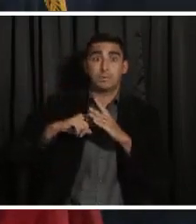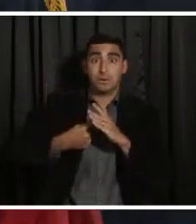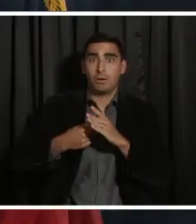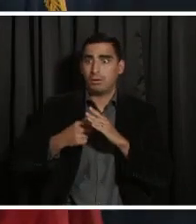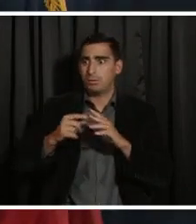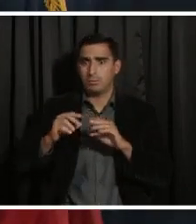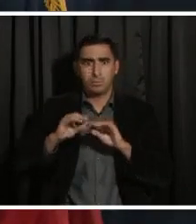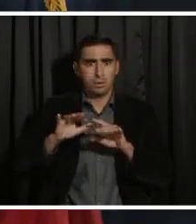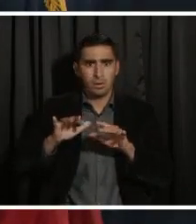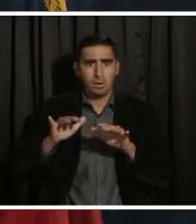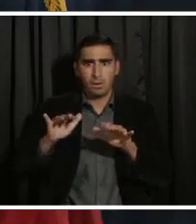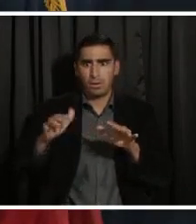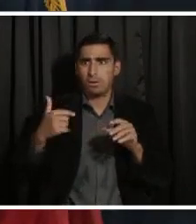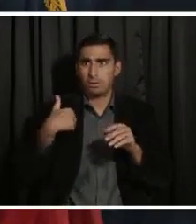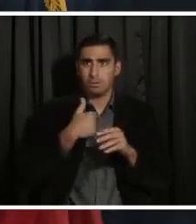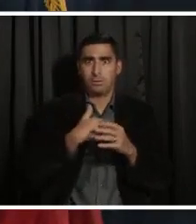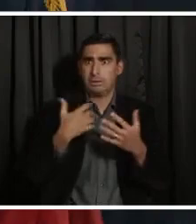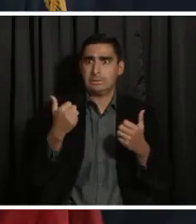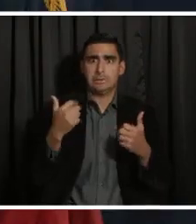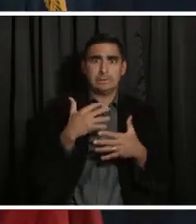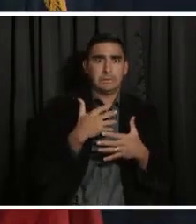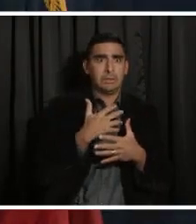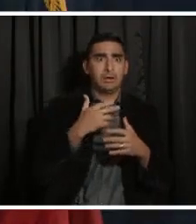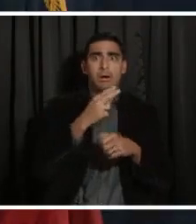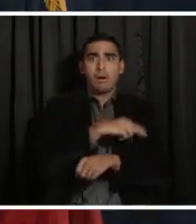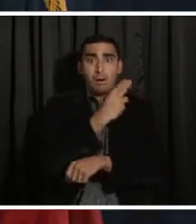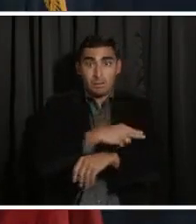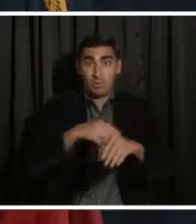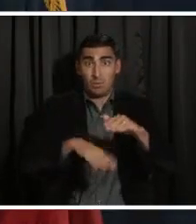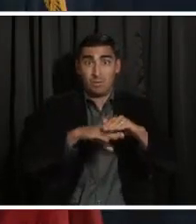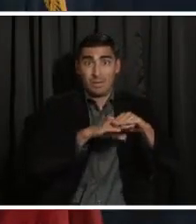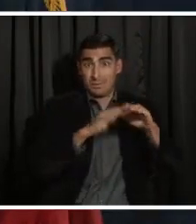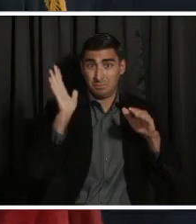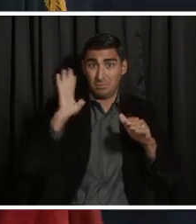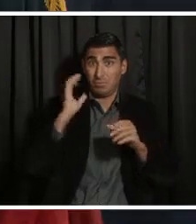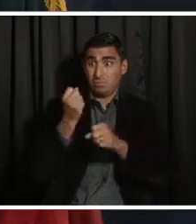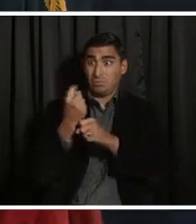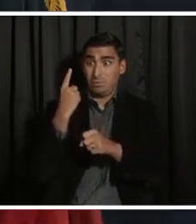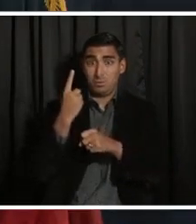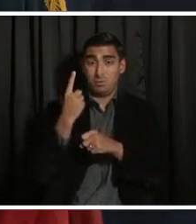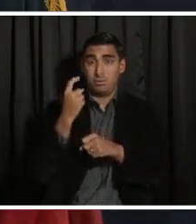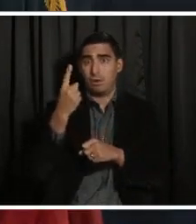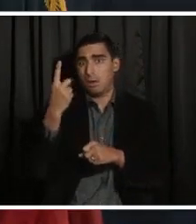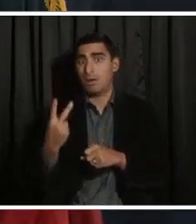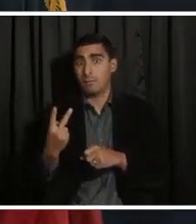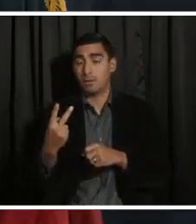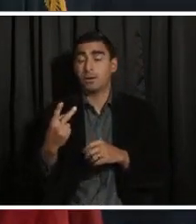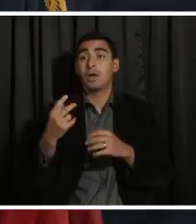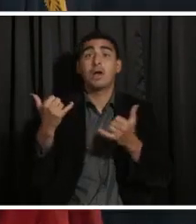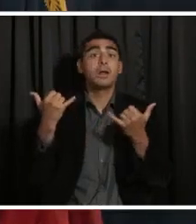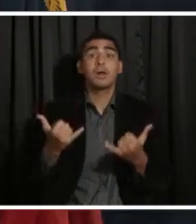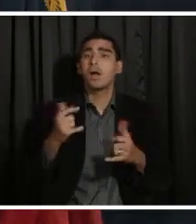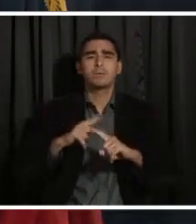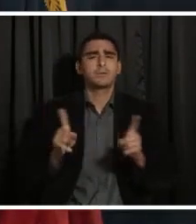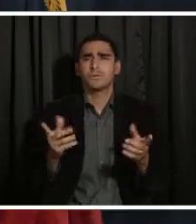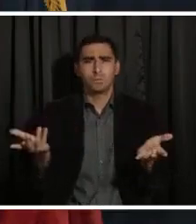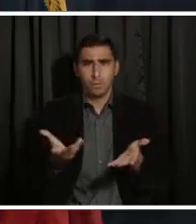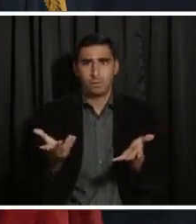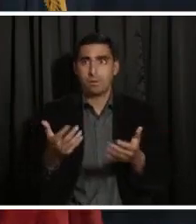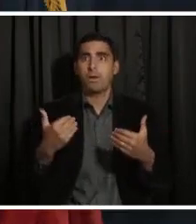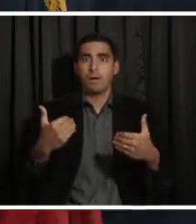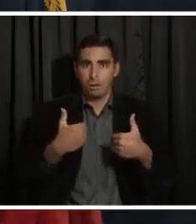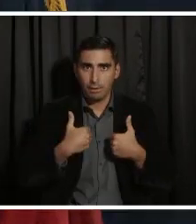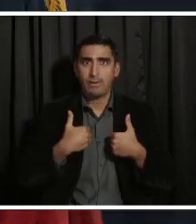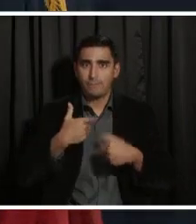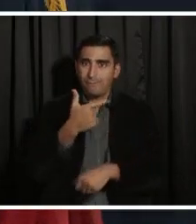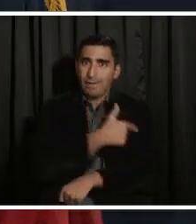some of our initial scares with hospital capacity, the biggest change is we have the tools to end it.